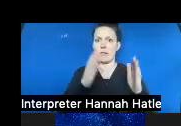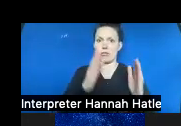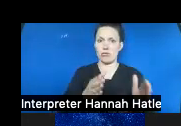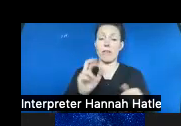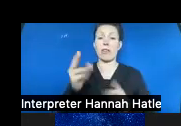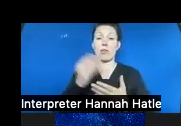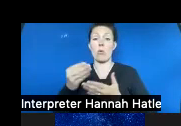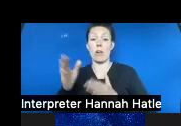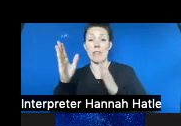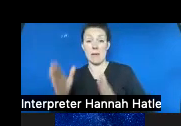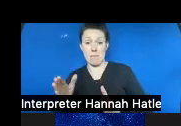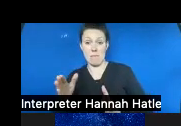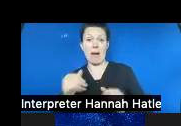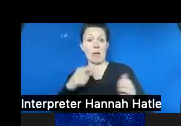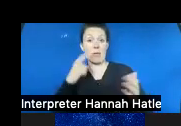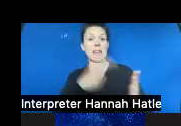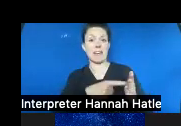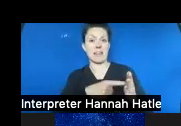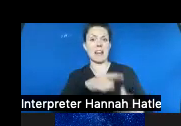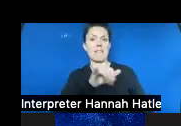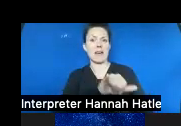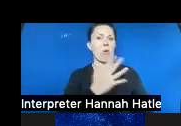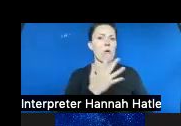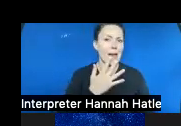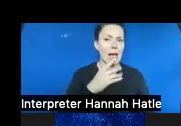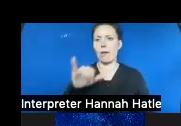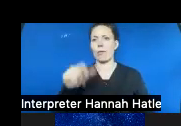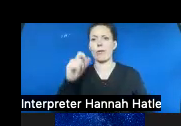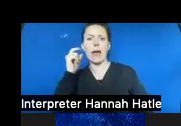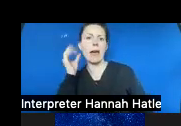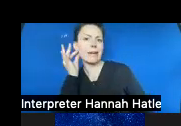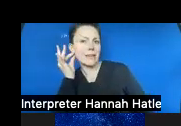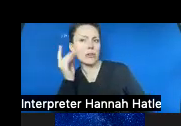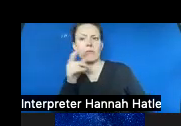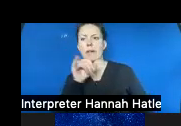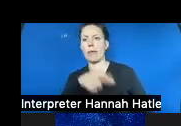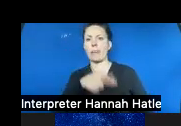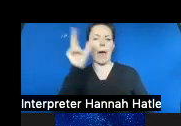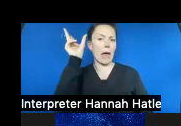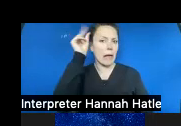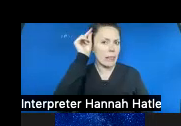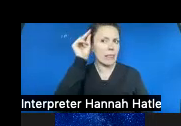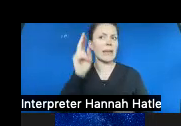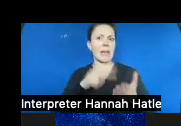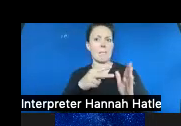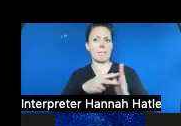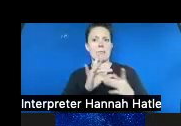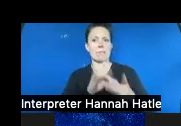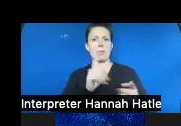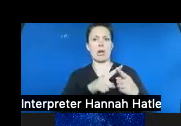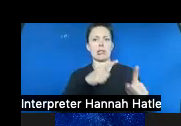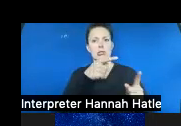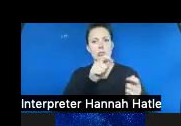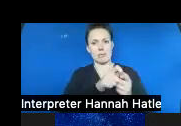what symbol that means and who they're paying, who the money's going to go to. Sometimes it's how the victims are being